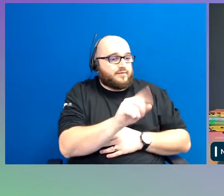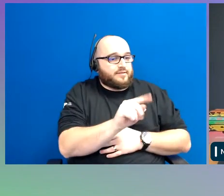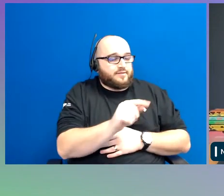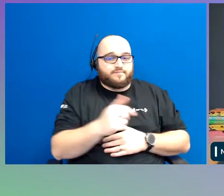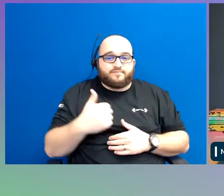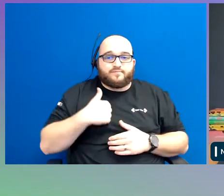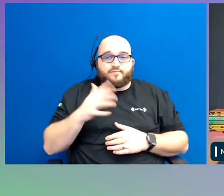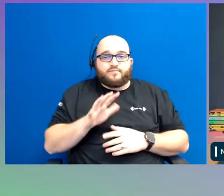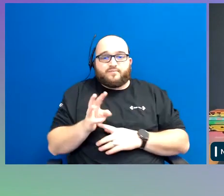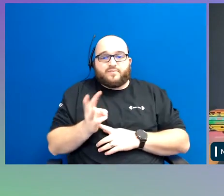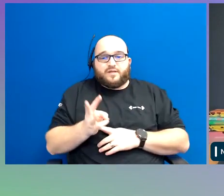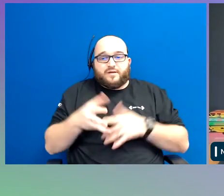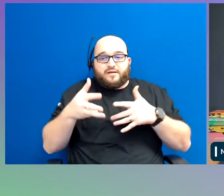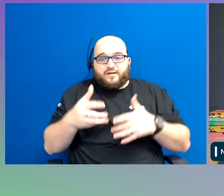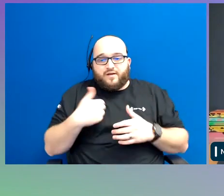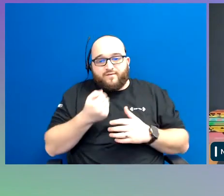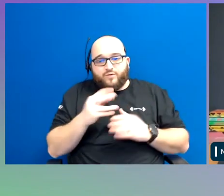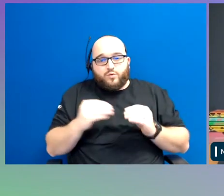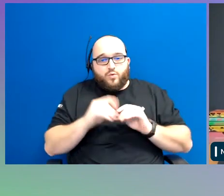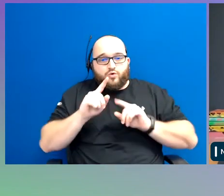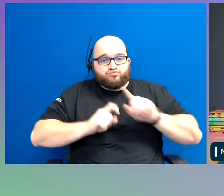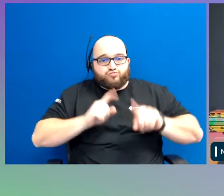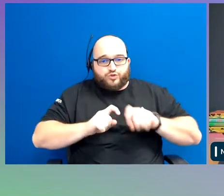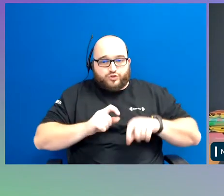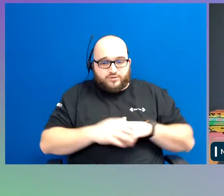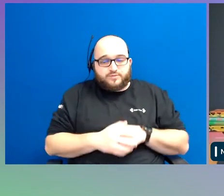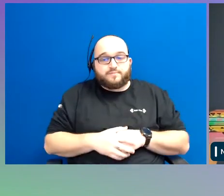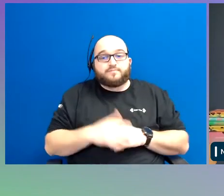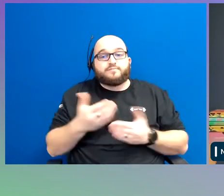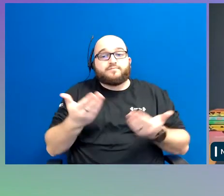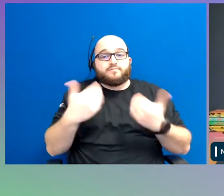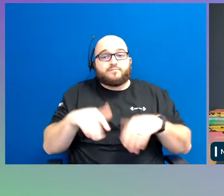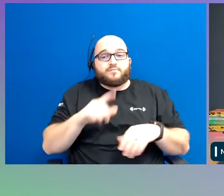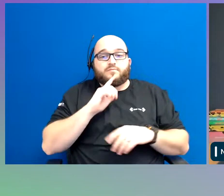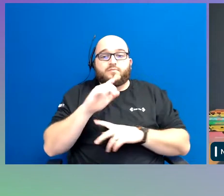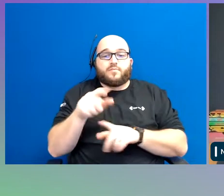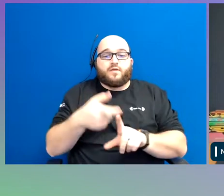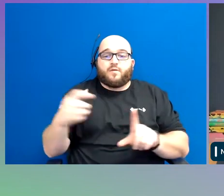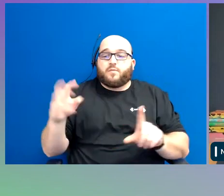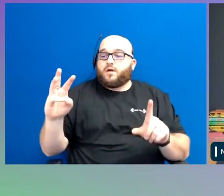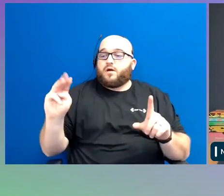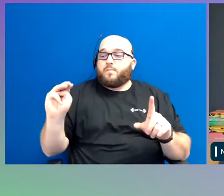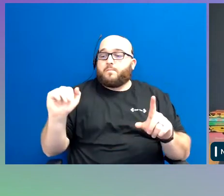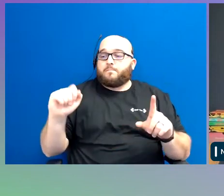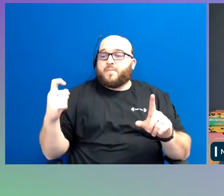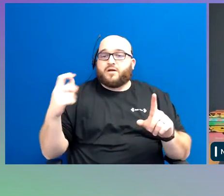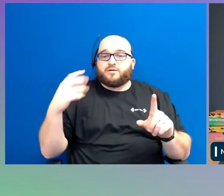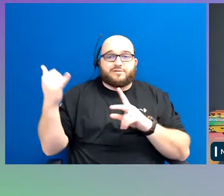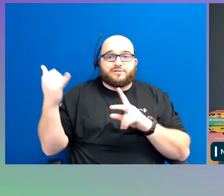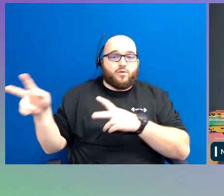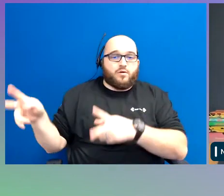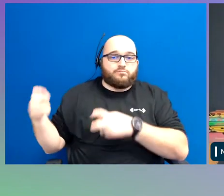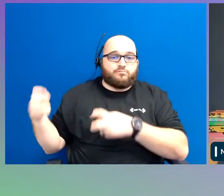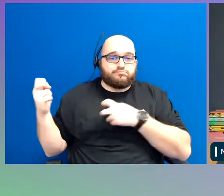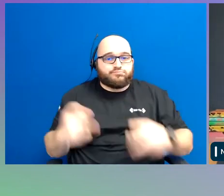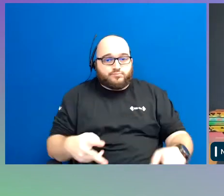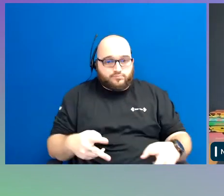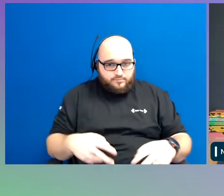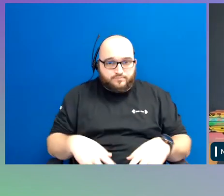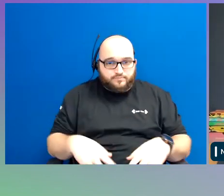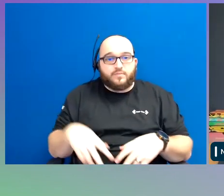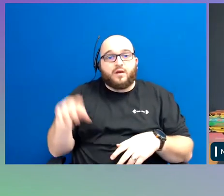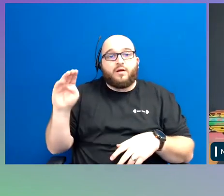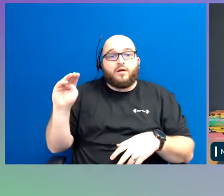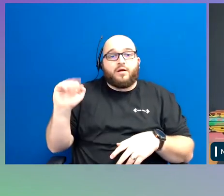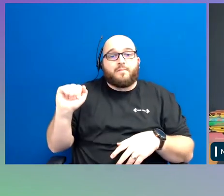ask you a few more questions, Medallion. Yes. This one has come from Max. I'm going to paste that into our chat there for you. So Max